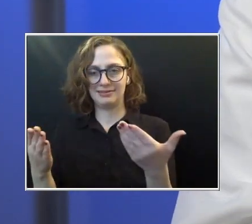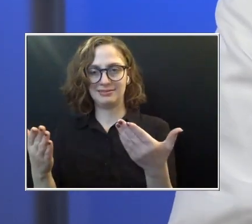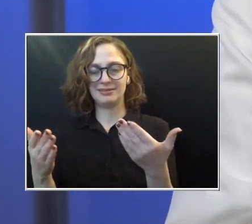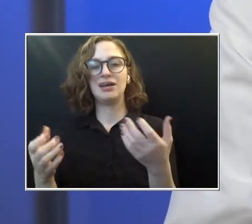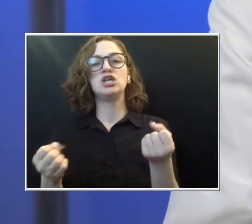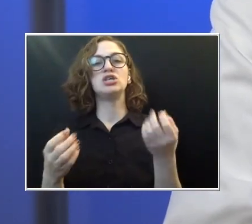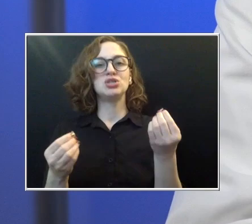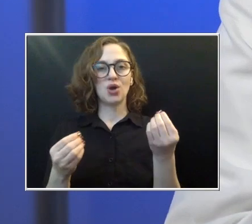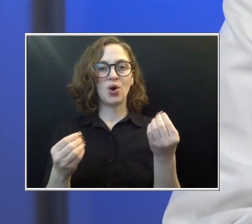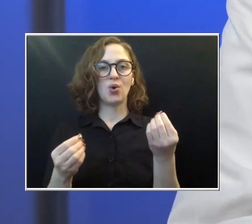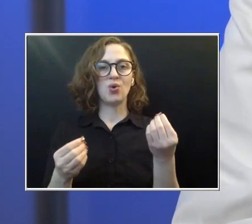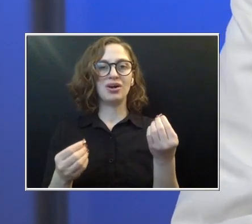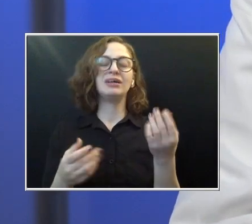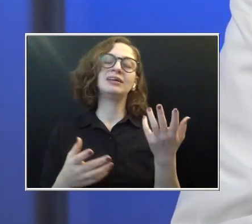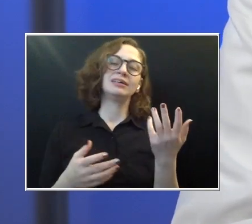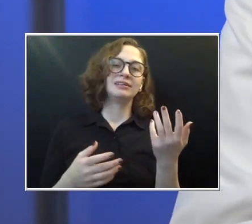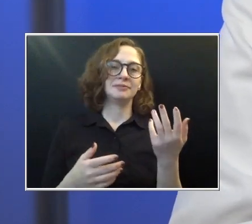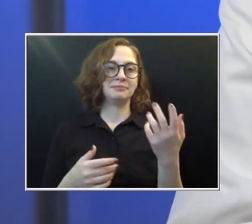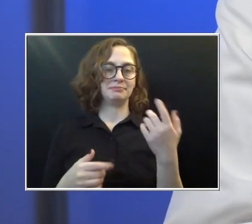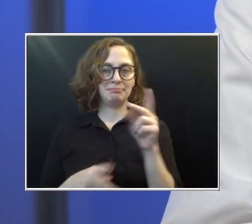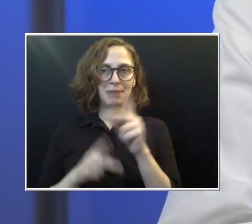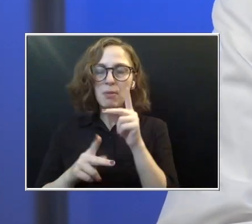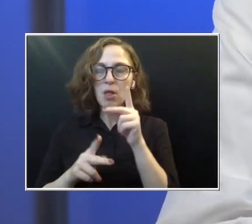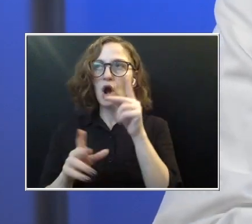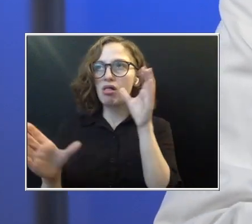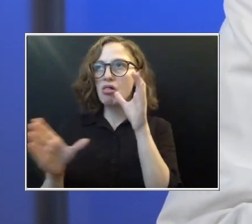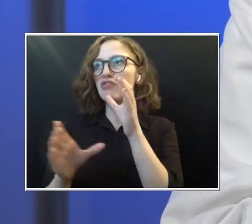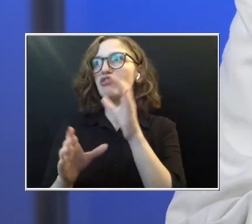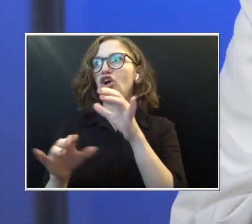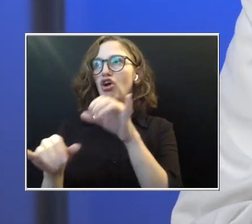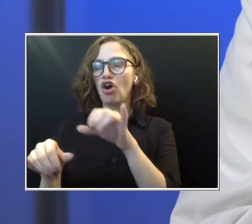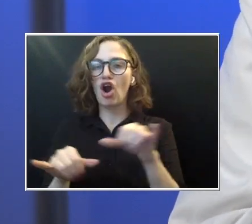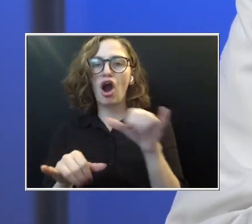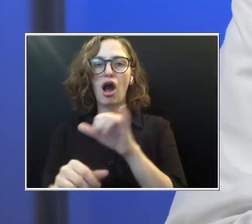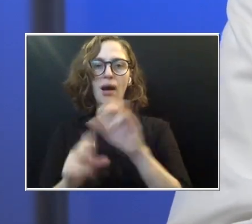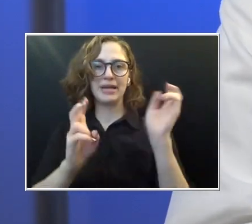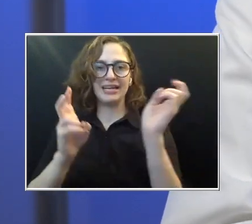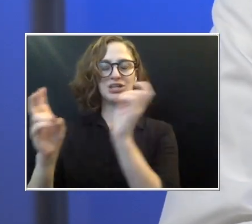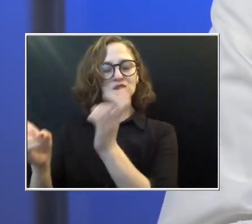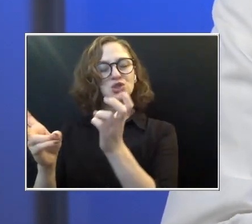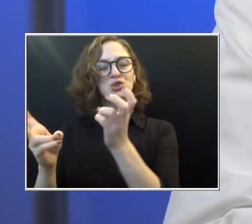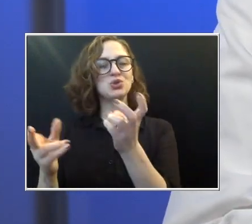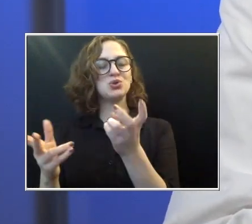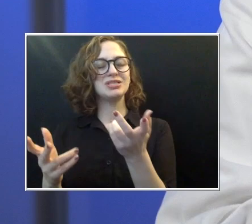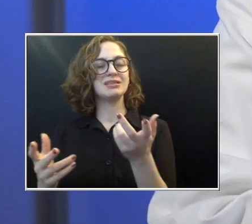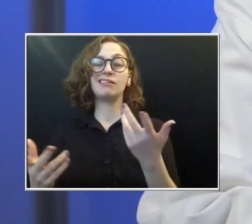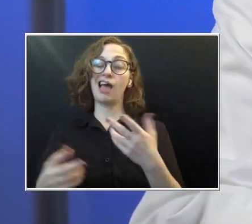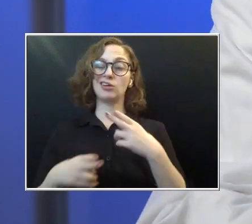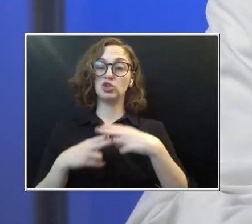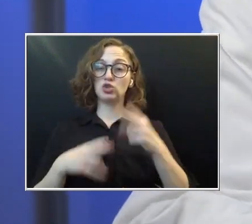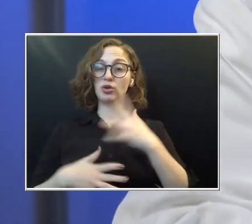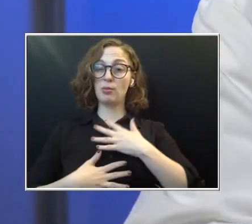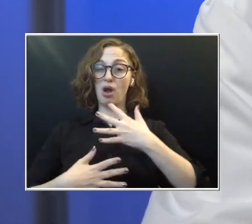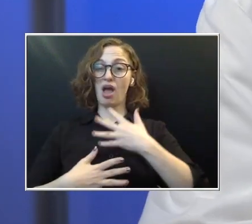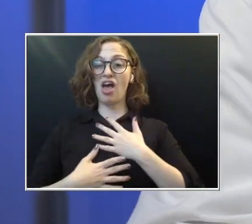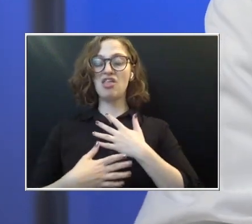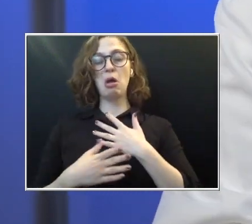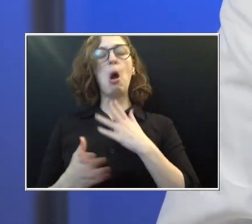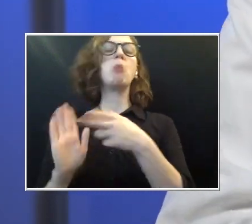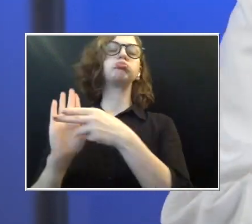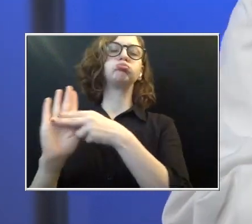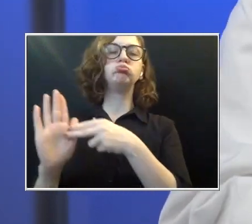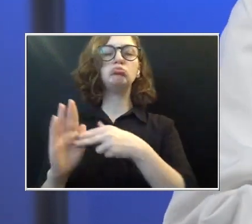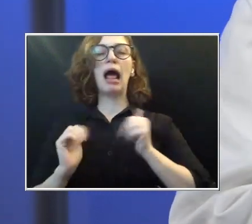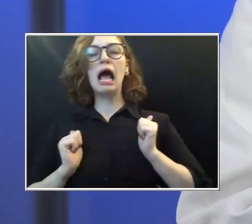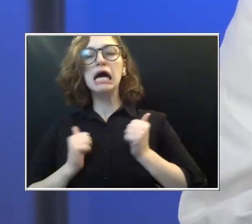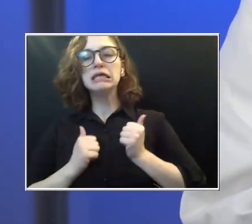there, and so shortness of breath. A lot of times people are misdiagnosed as asthma or COPD. Chest pain, they're misdiagnosed as coronary disease,